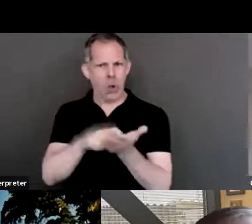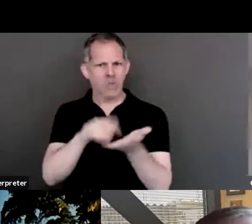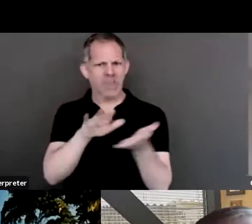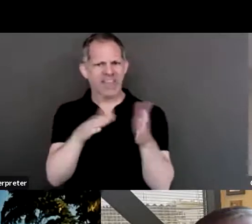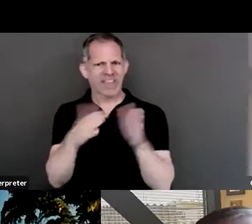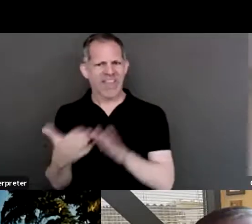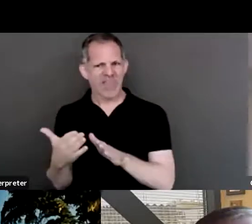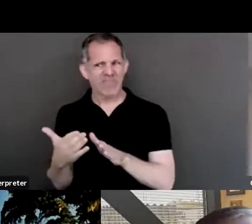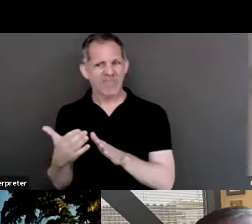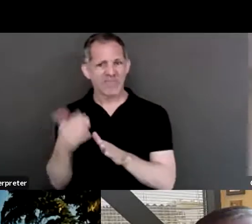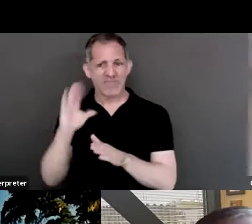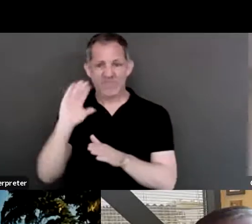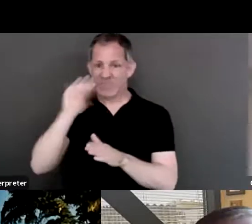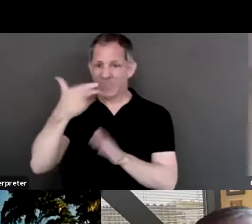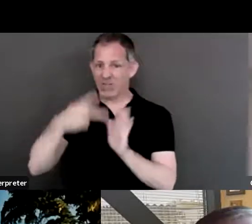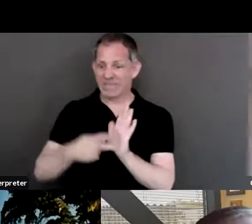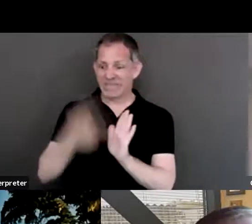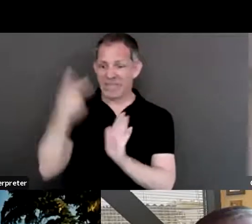2020.